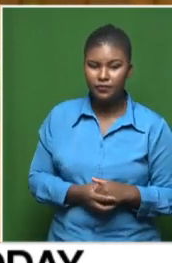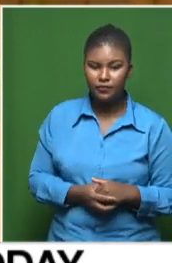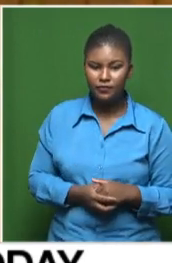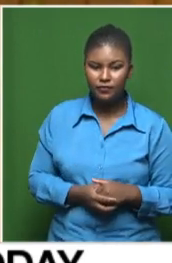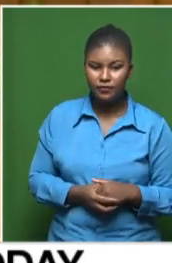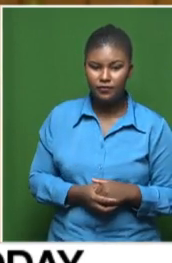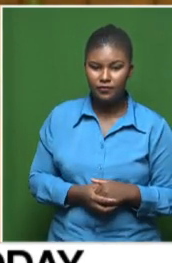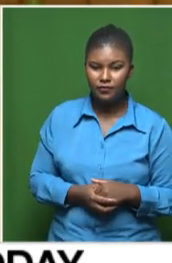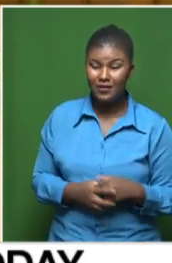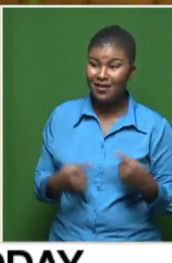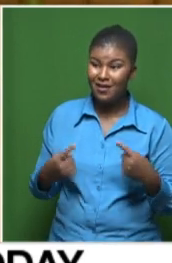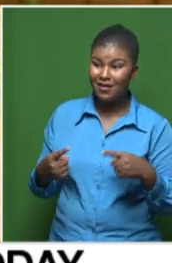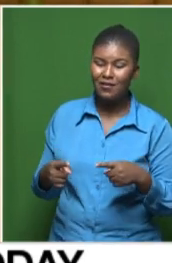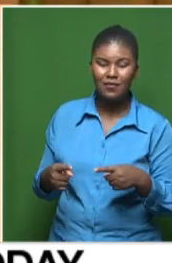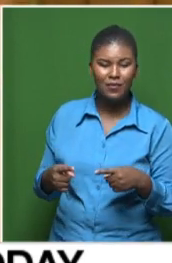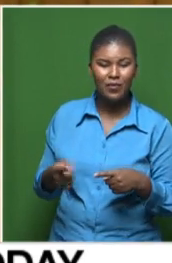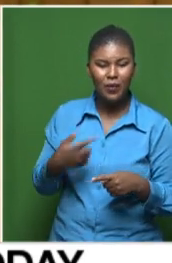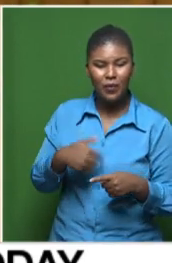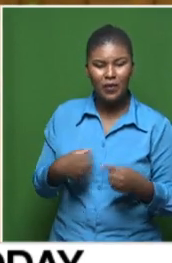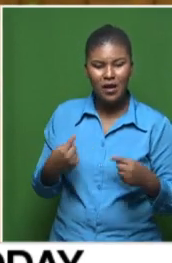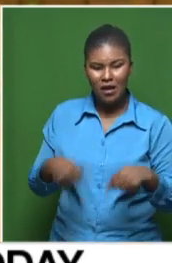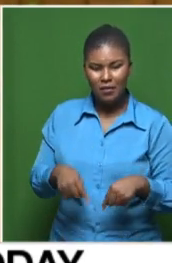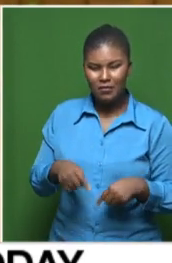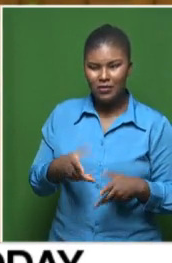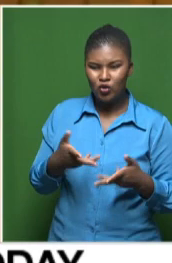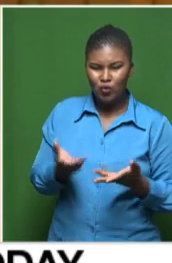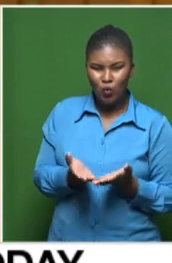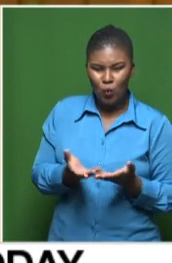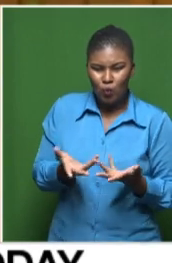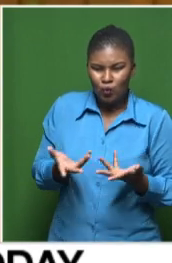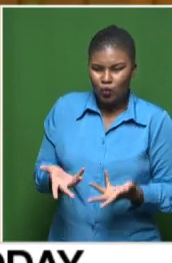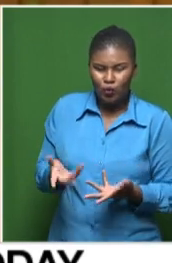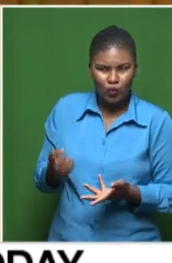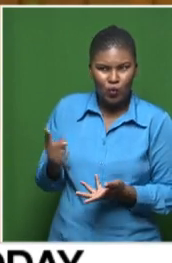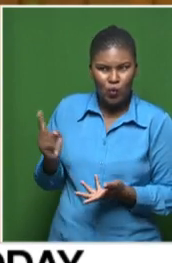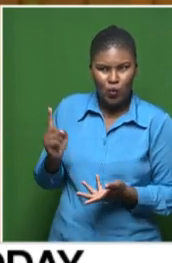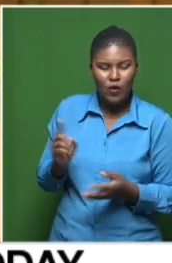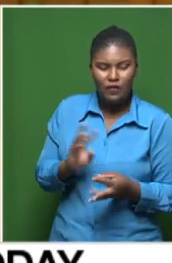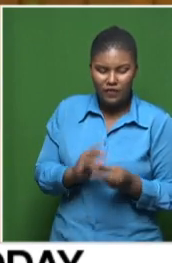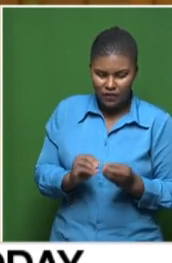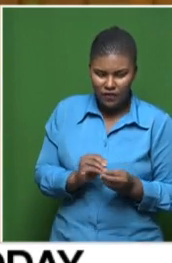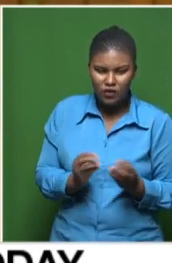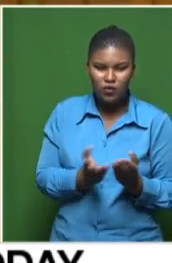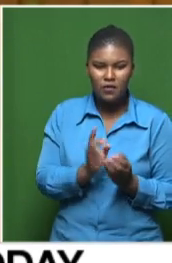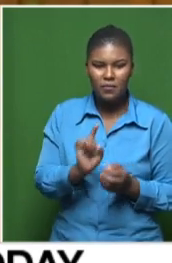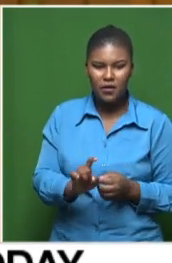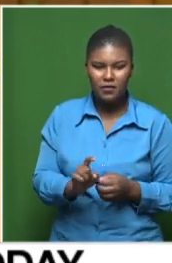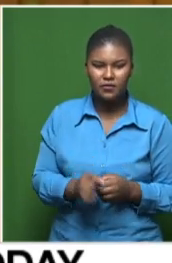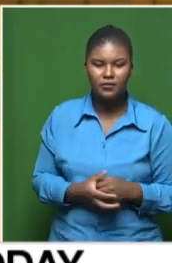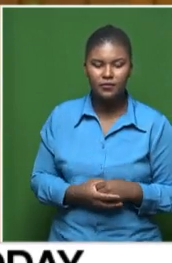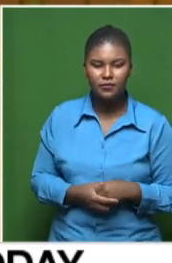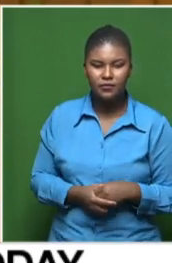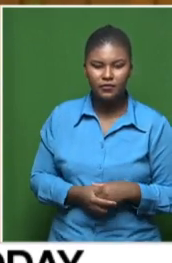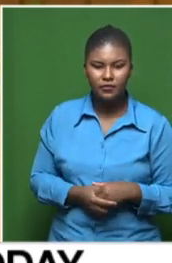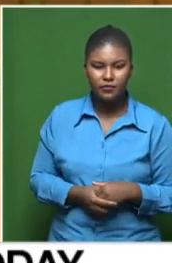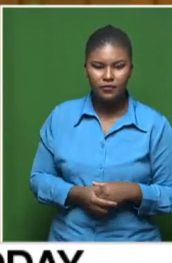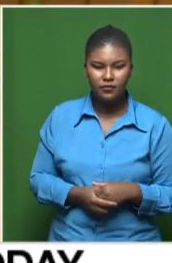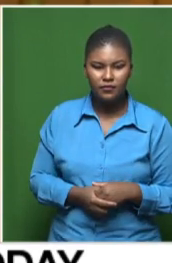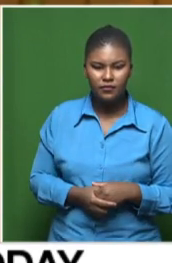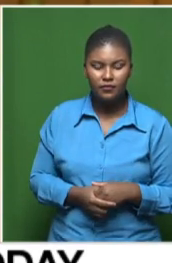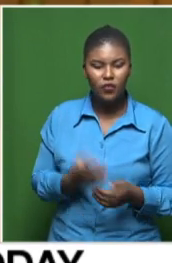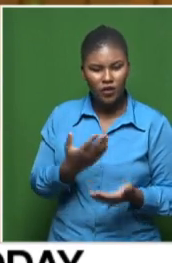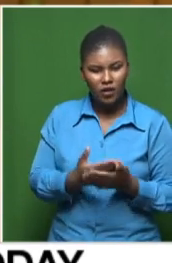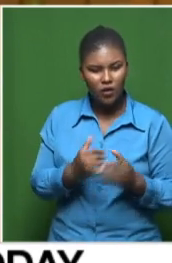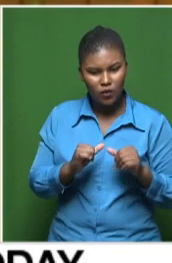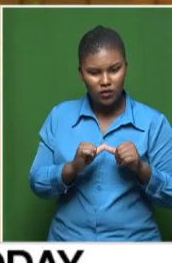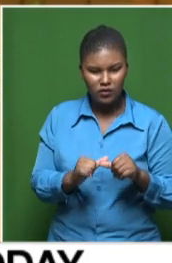come to this school, and then we have to renovate the school, and then so that we can carry on